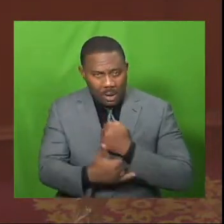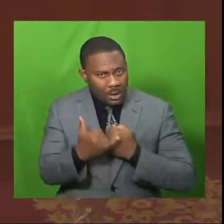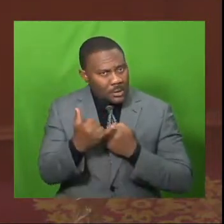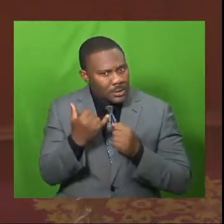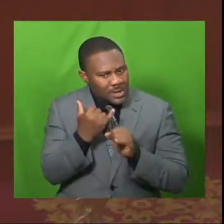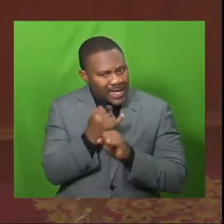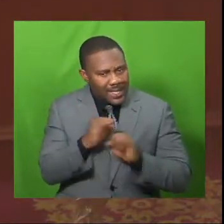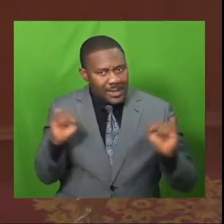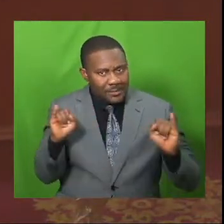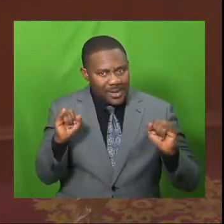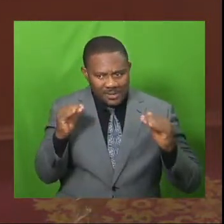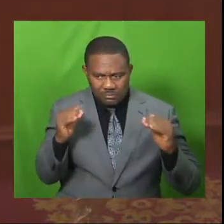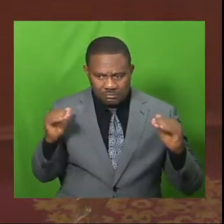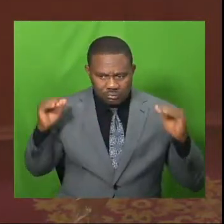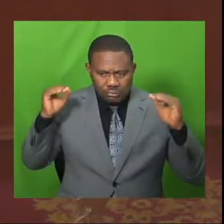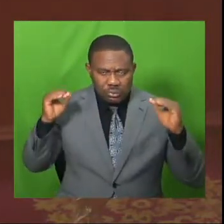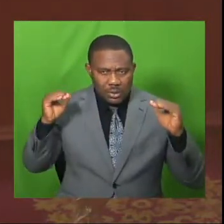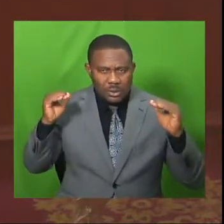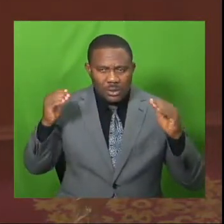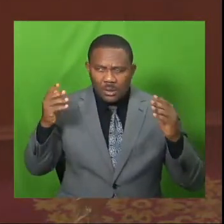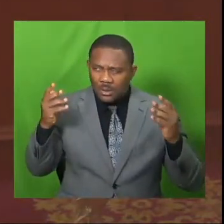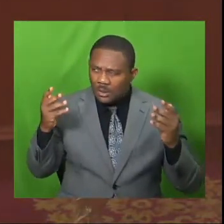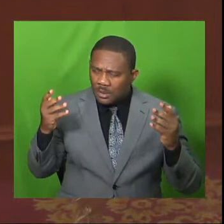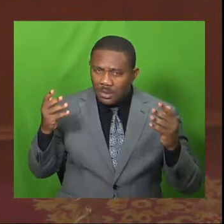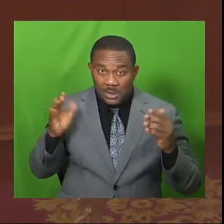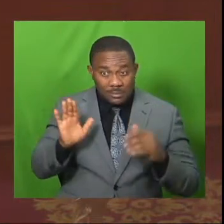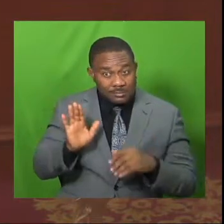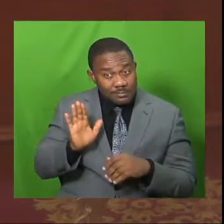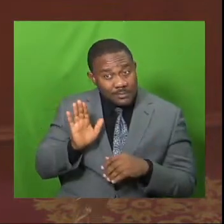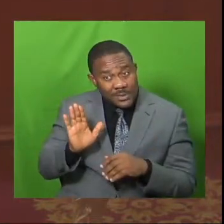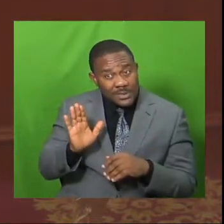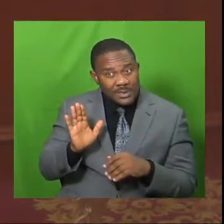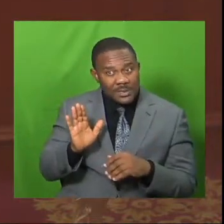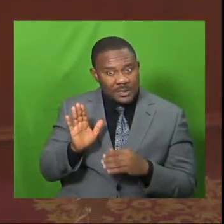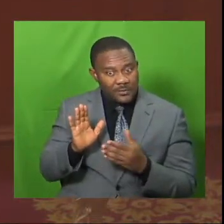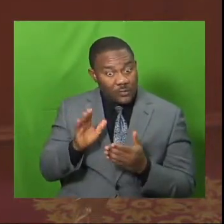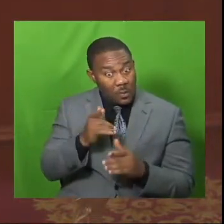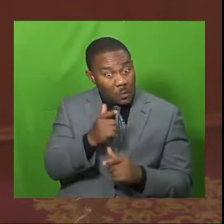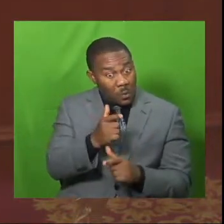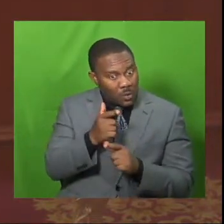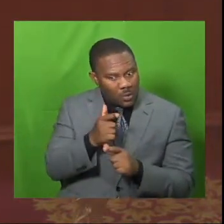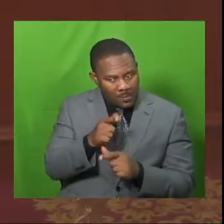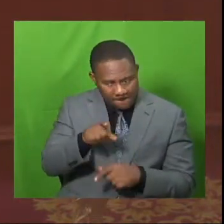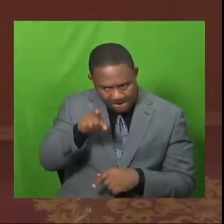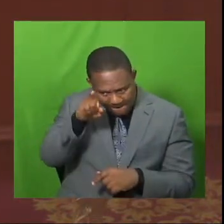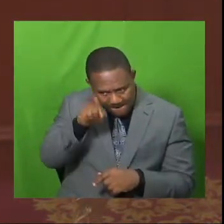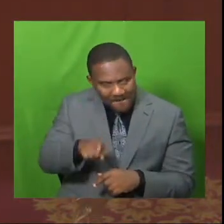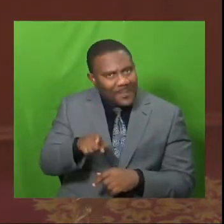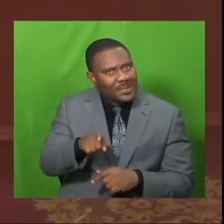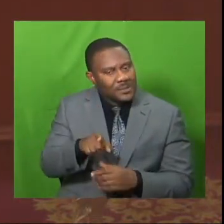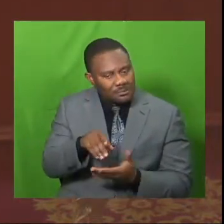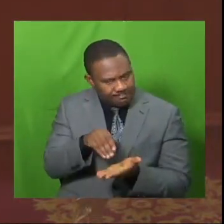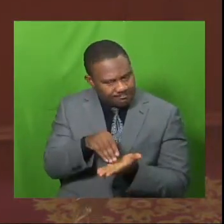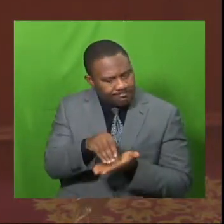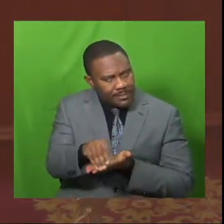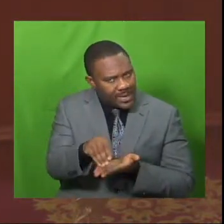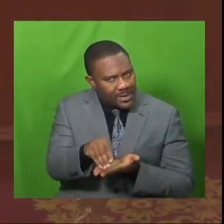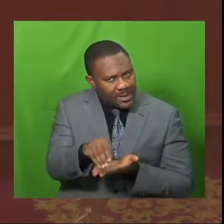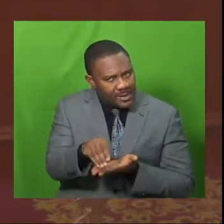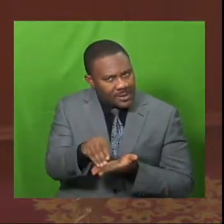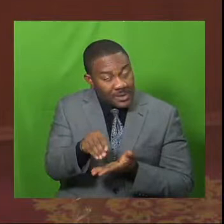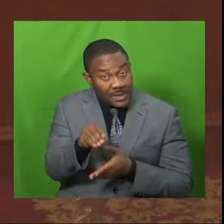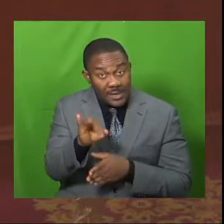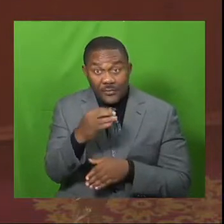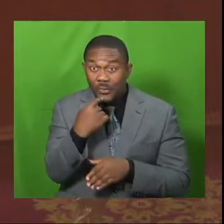a country borrows, your biggest pride is your ability to pay. Immediately you get to the point where you